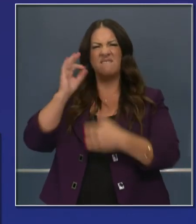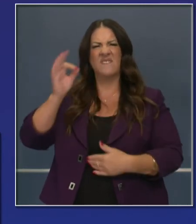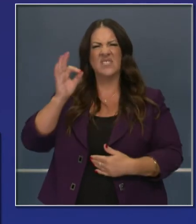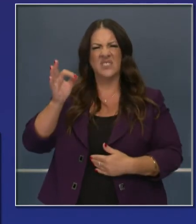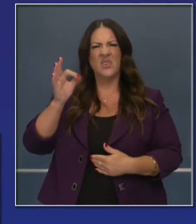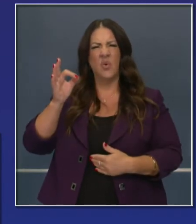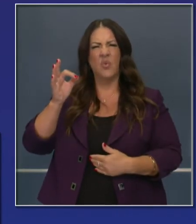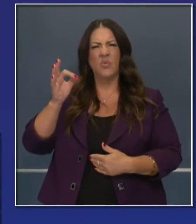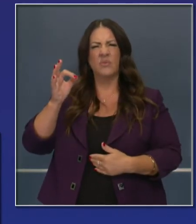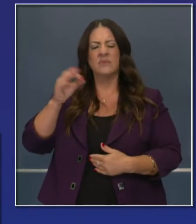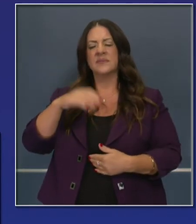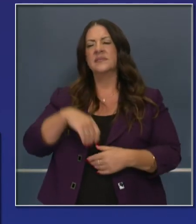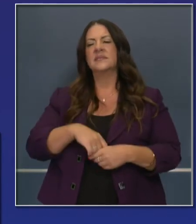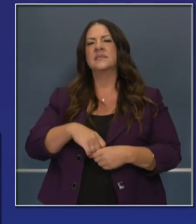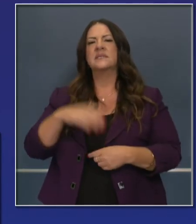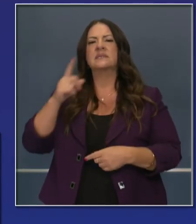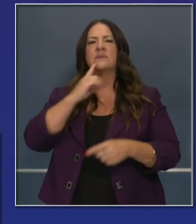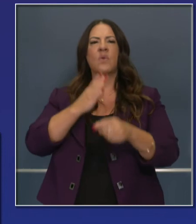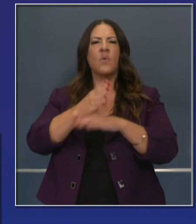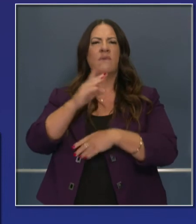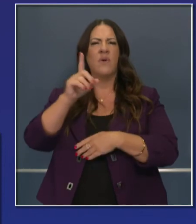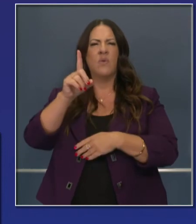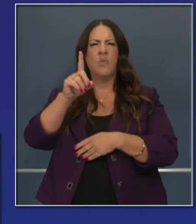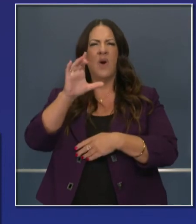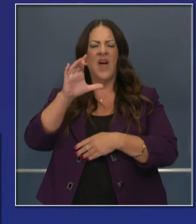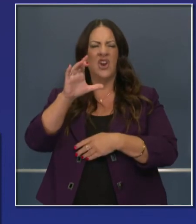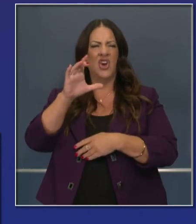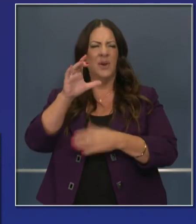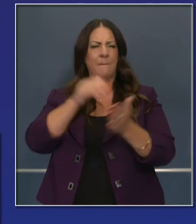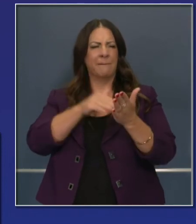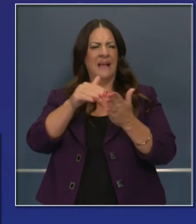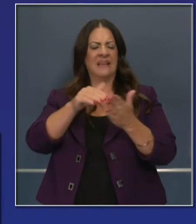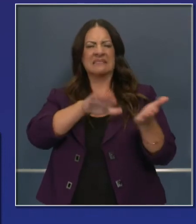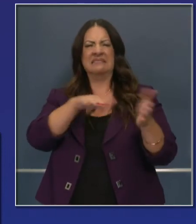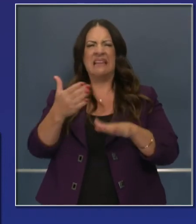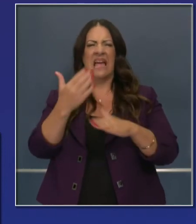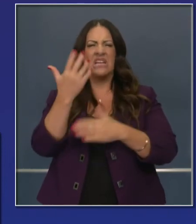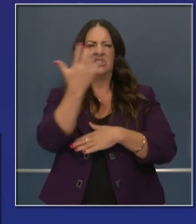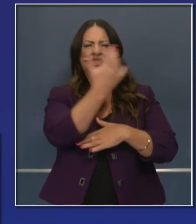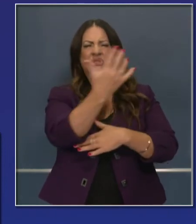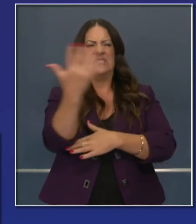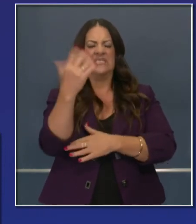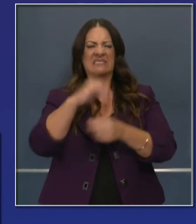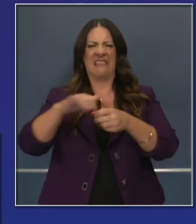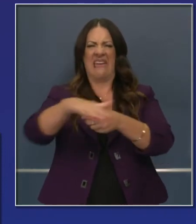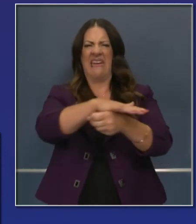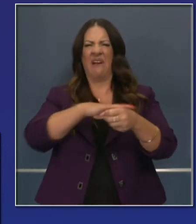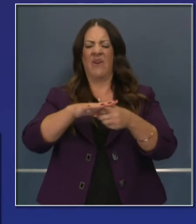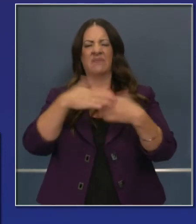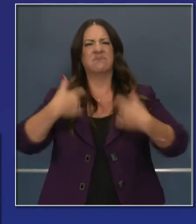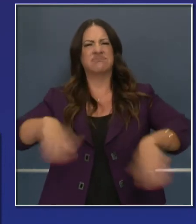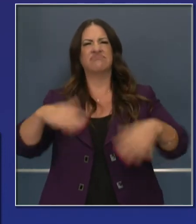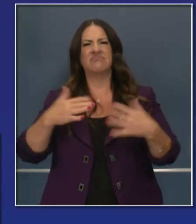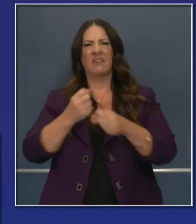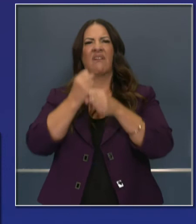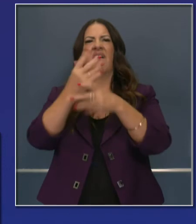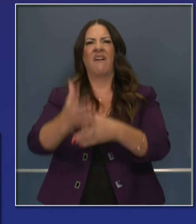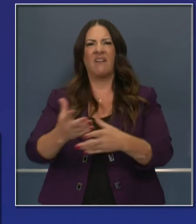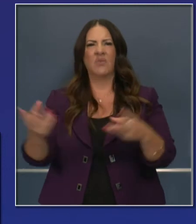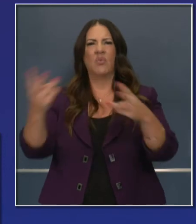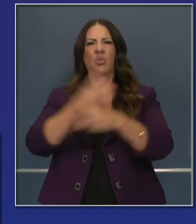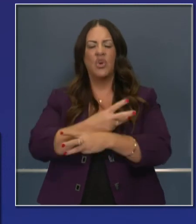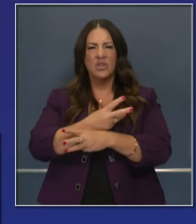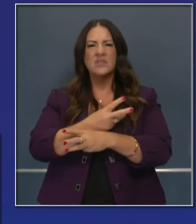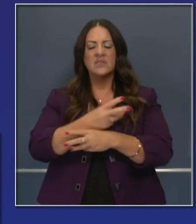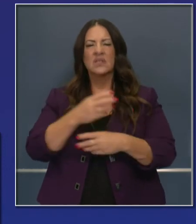substantially impacted by 100+ million dead trees in the area. It's a federal fire, though it's bled into an incident command that's joined